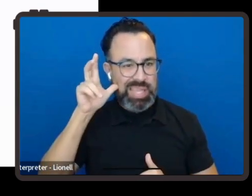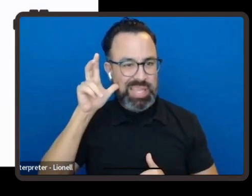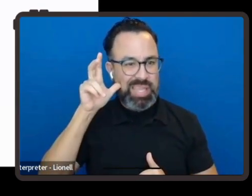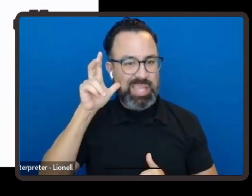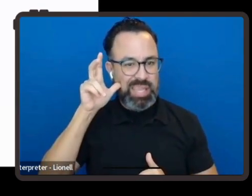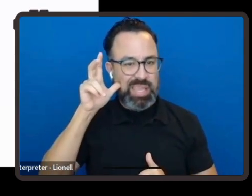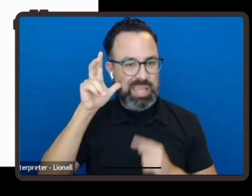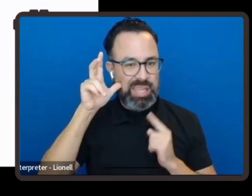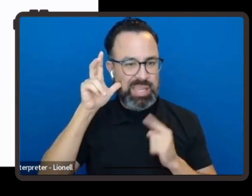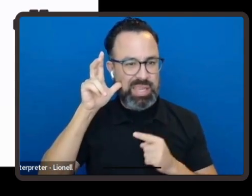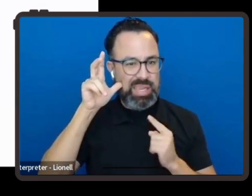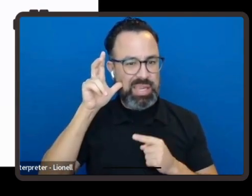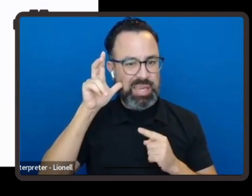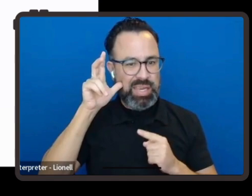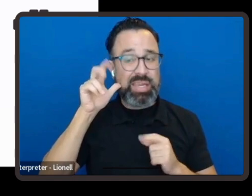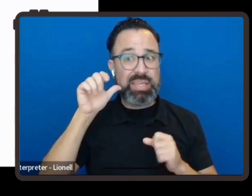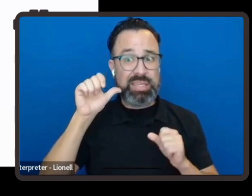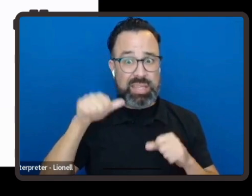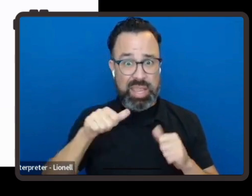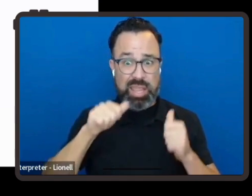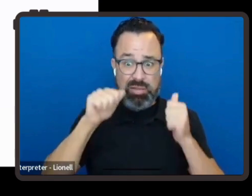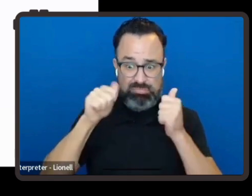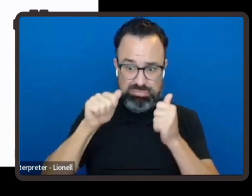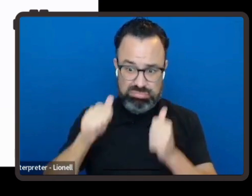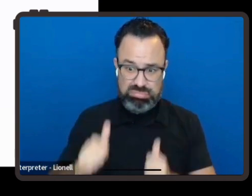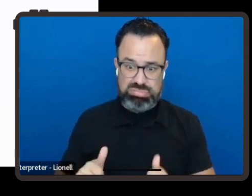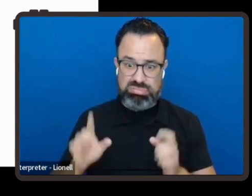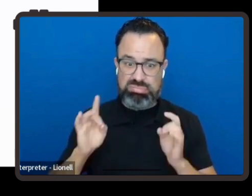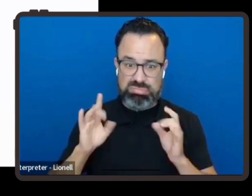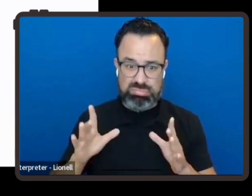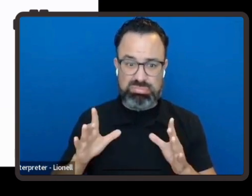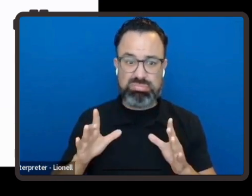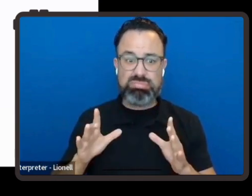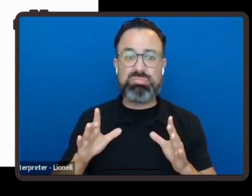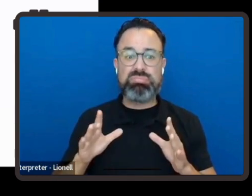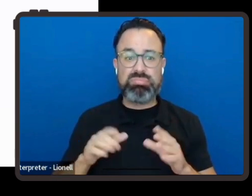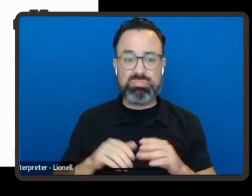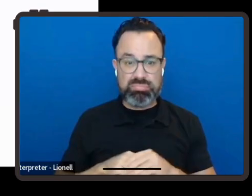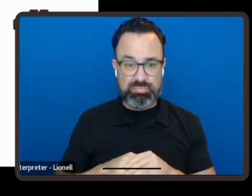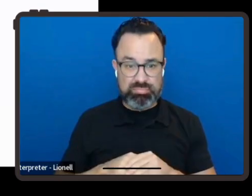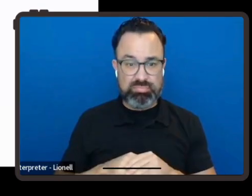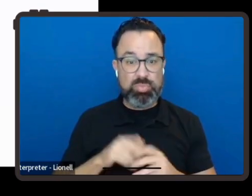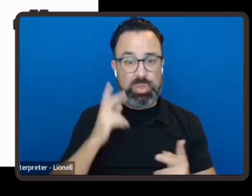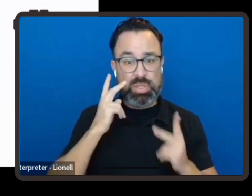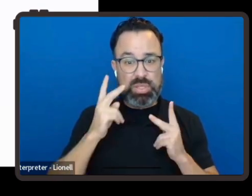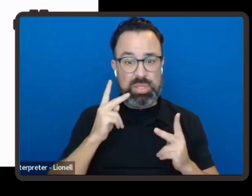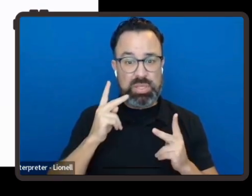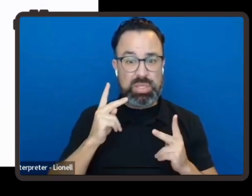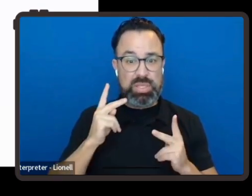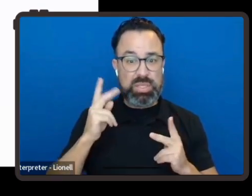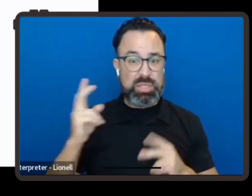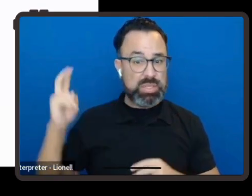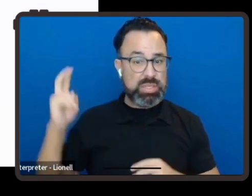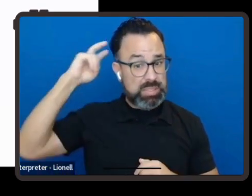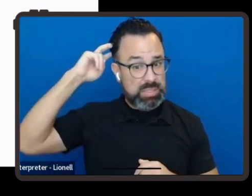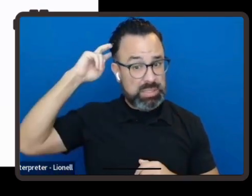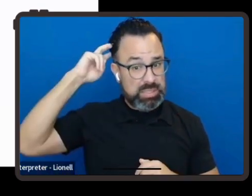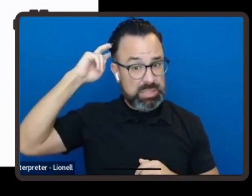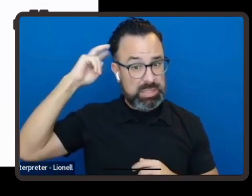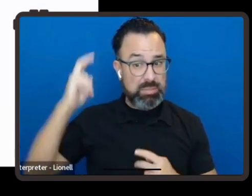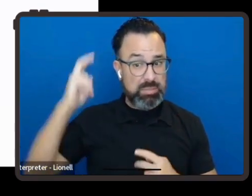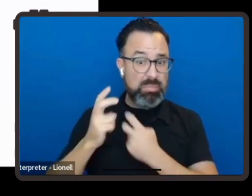dramatically worsen. So late CI implant or a bone construction hearing aid may